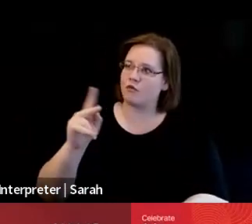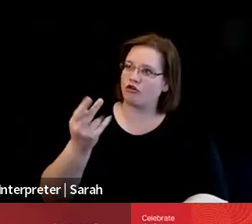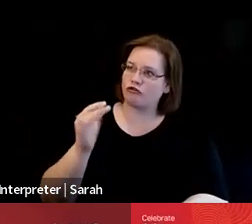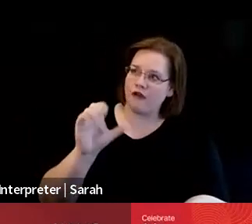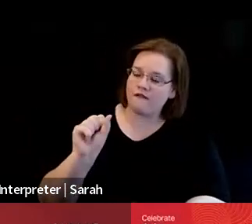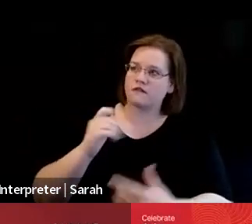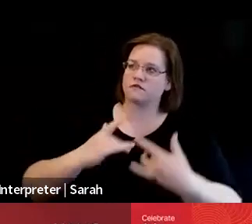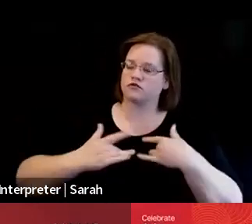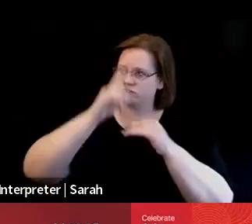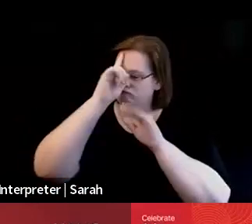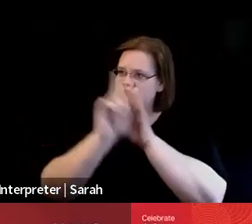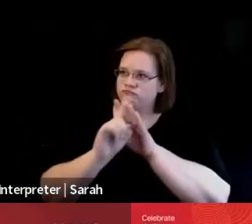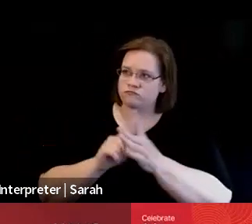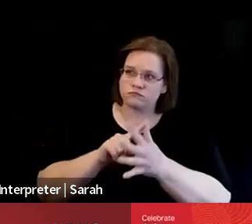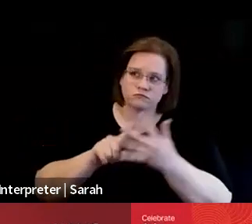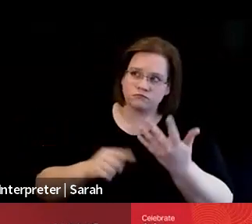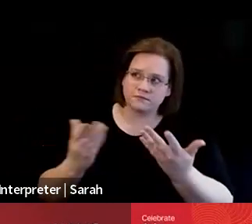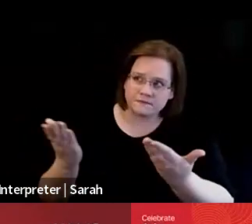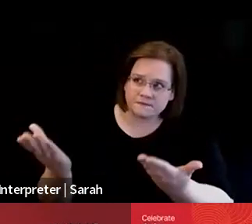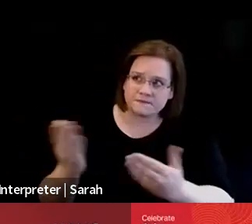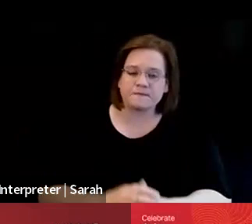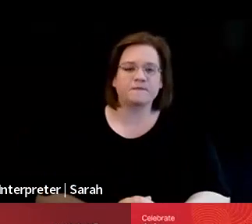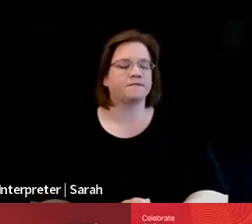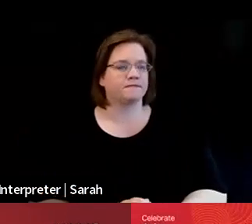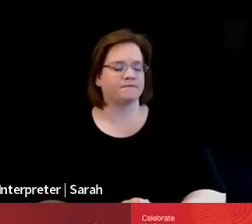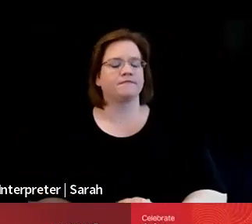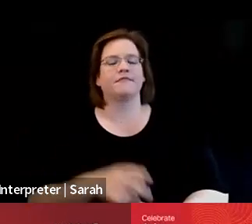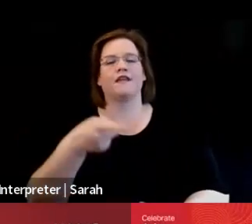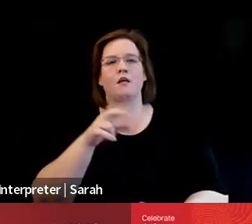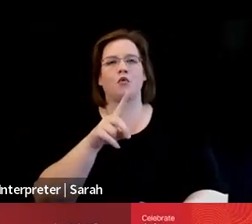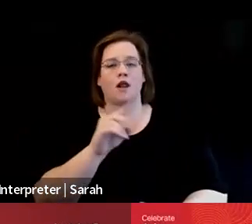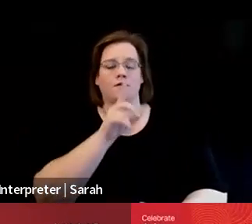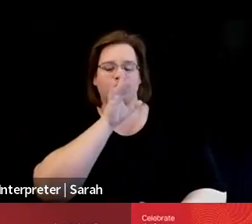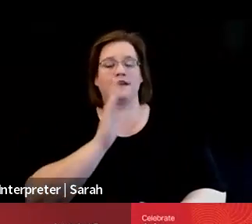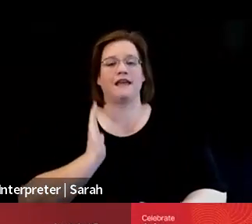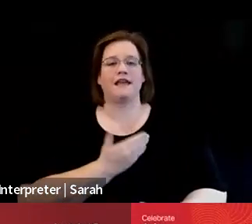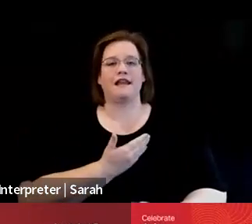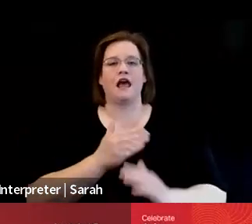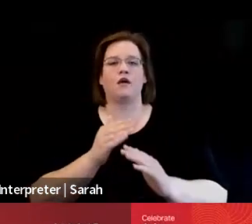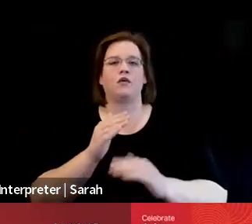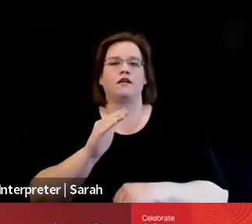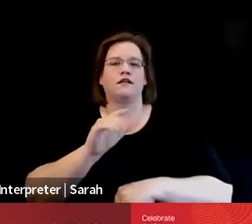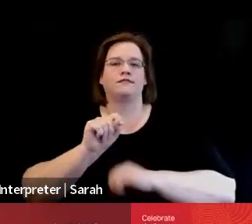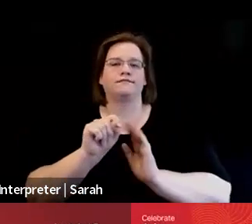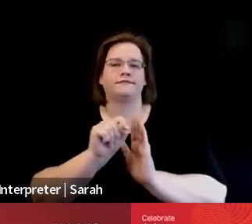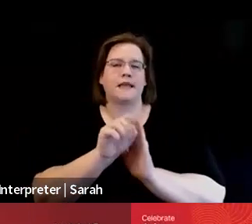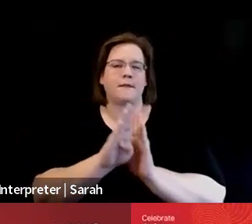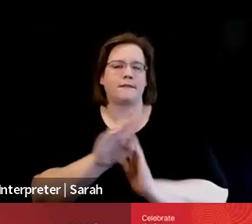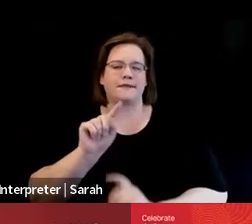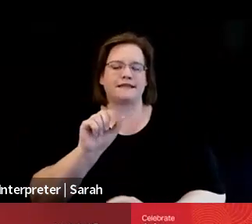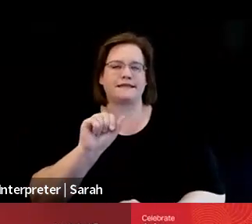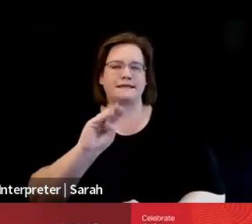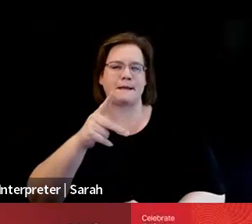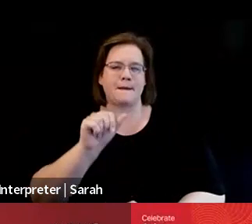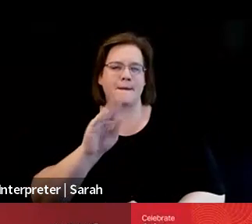concerns? So our biggest demographic group in the Tampa Bay area is the Spanish speakers. So our solutions within the hospital